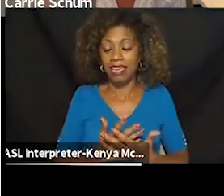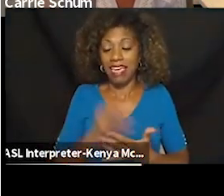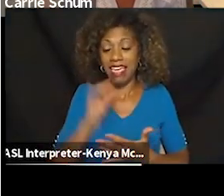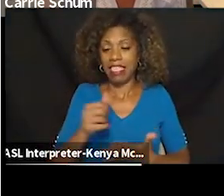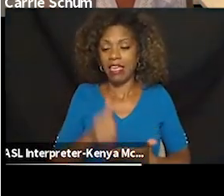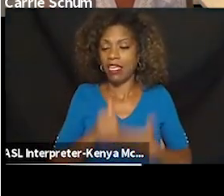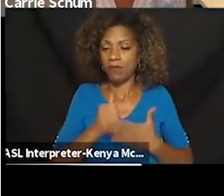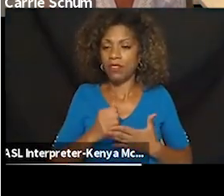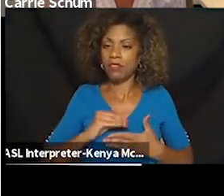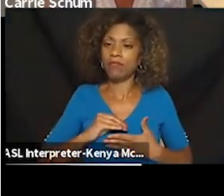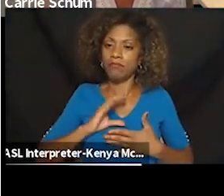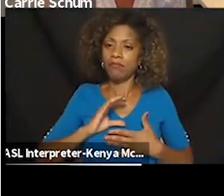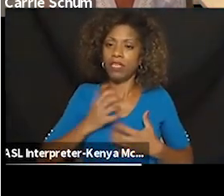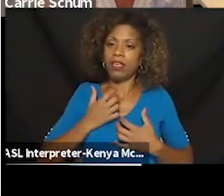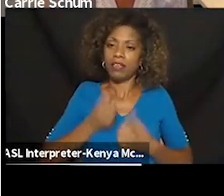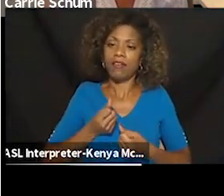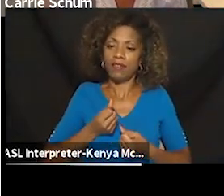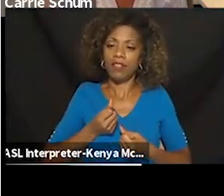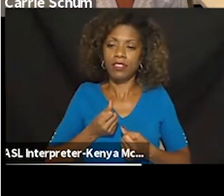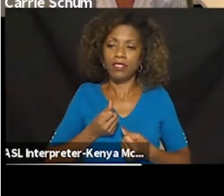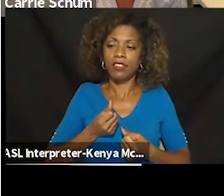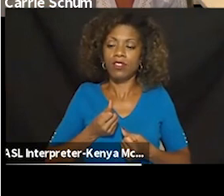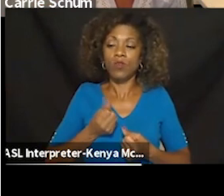the information based on new stuff that we saw emerging.